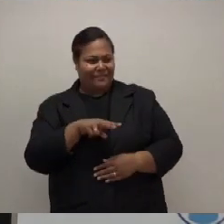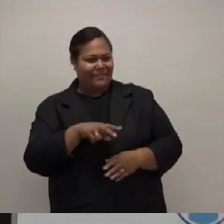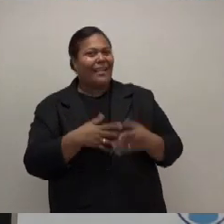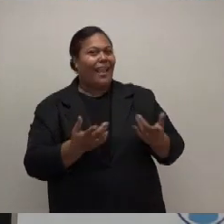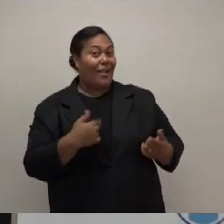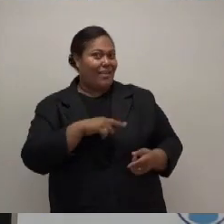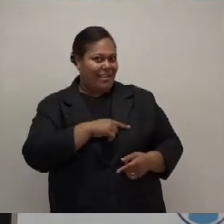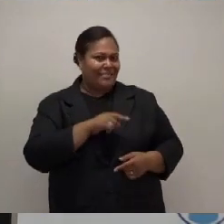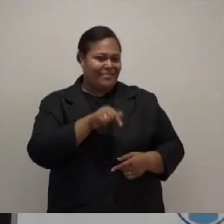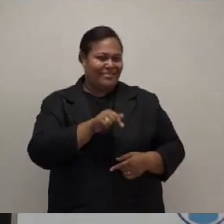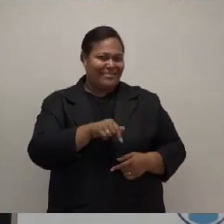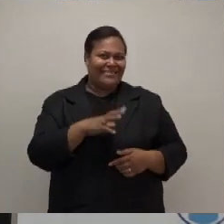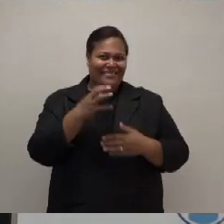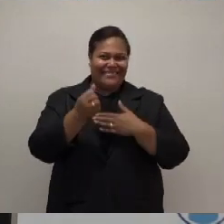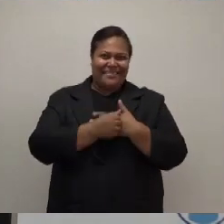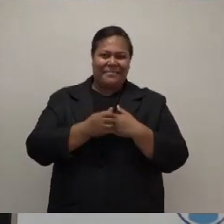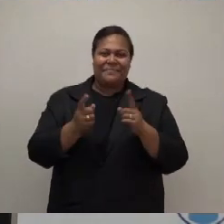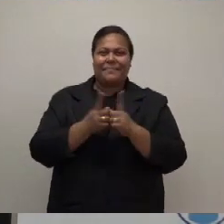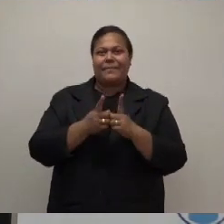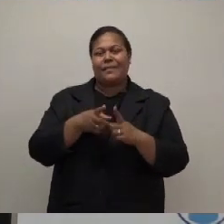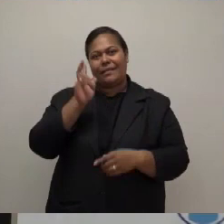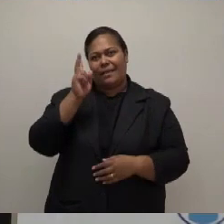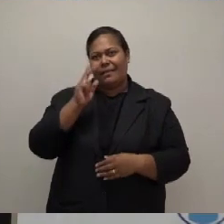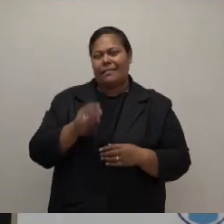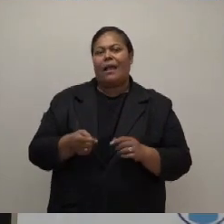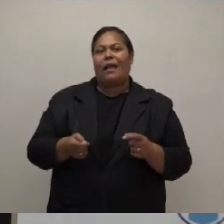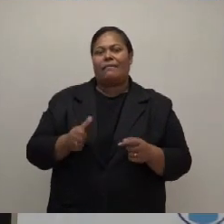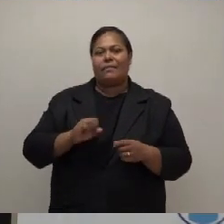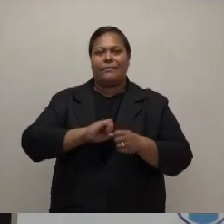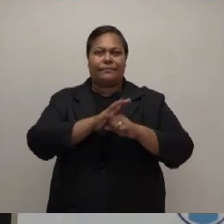can safely meet again beyond COVID-19.